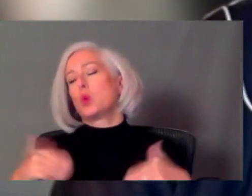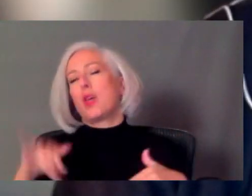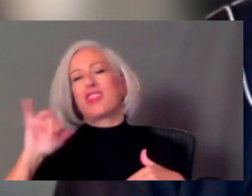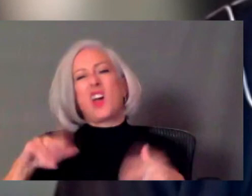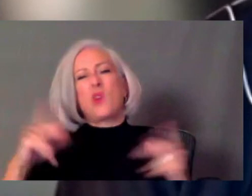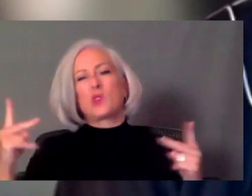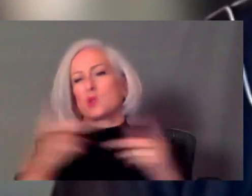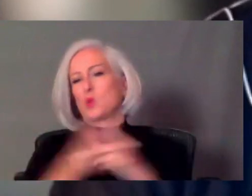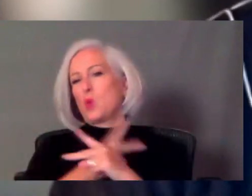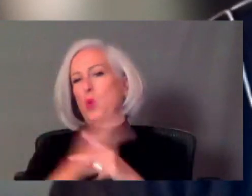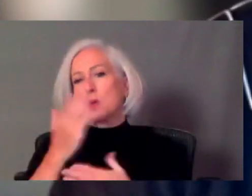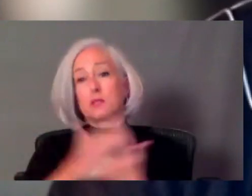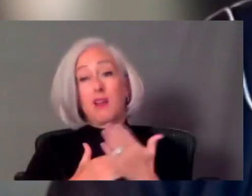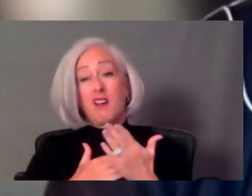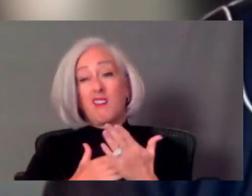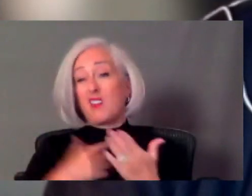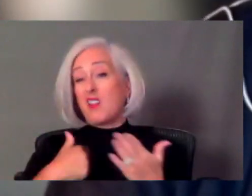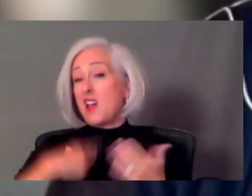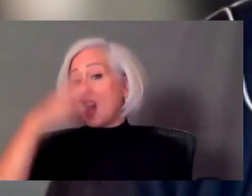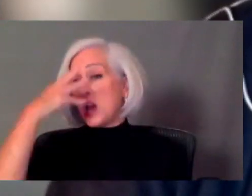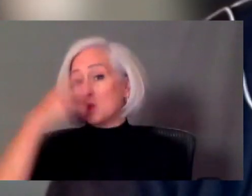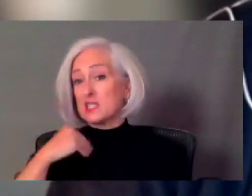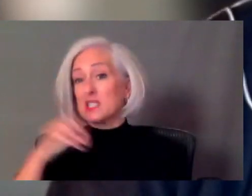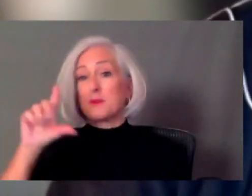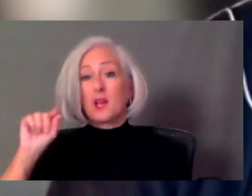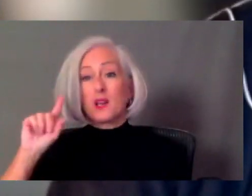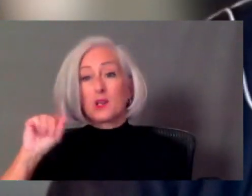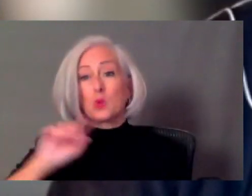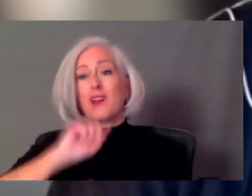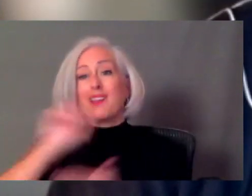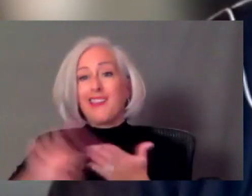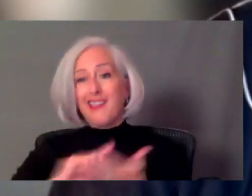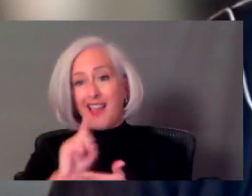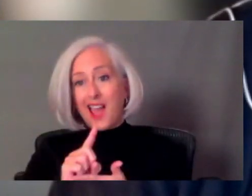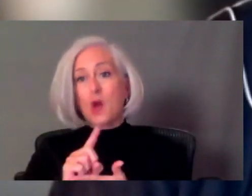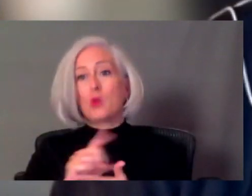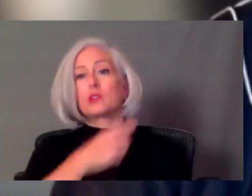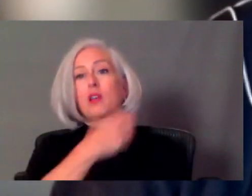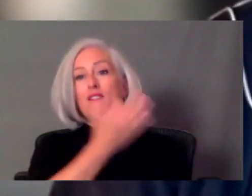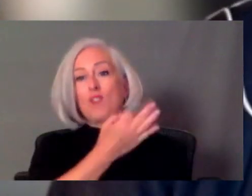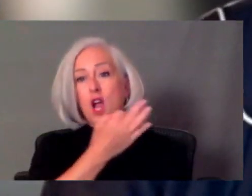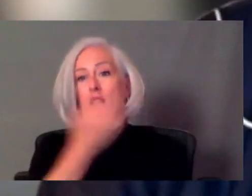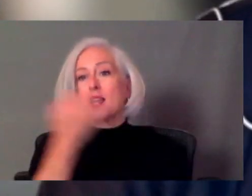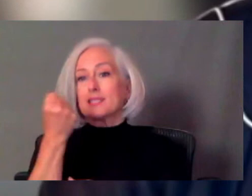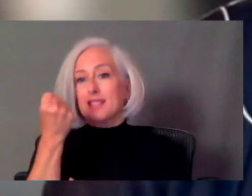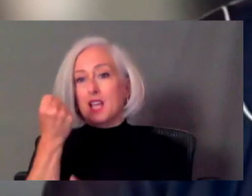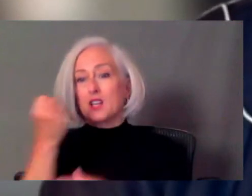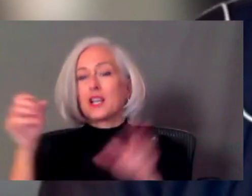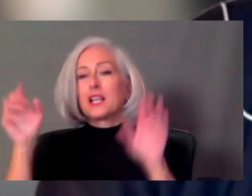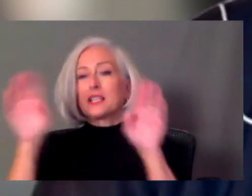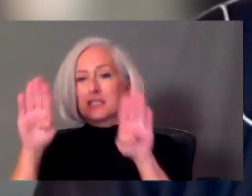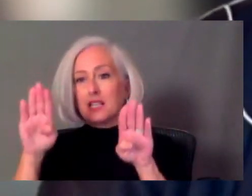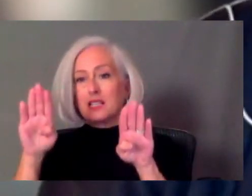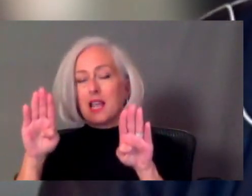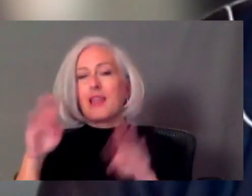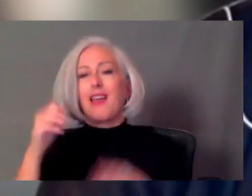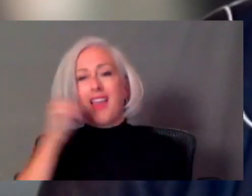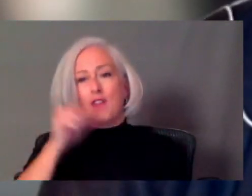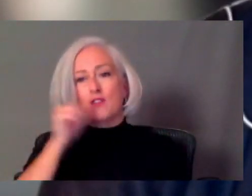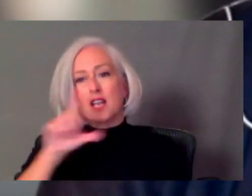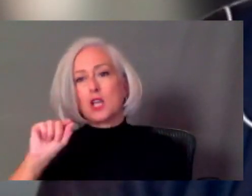And by the next day, I kept thinking, is this mental? I just felt different.